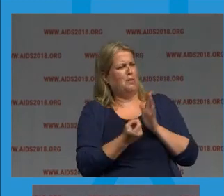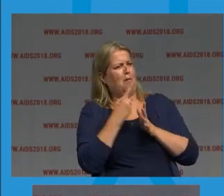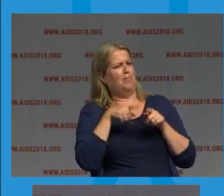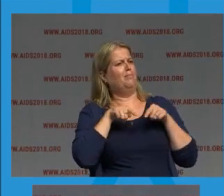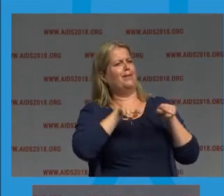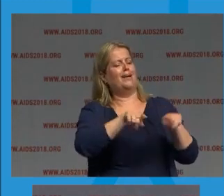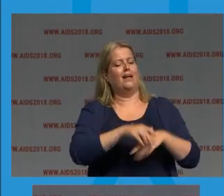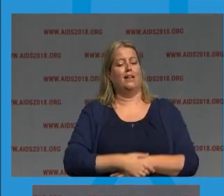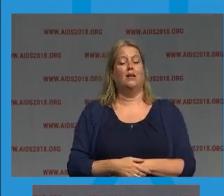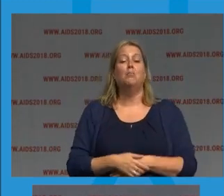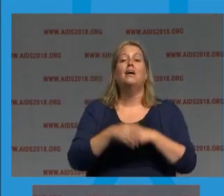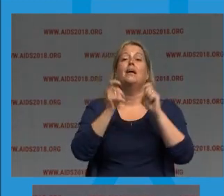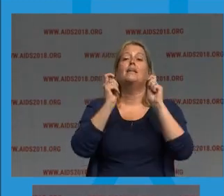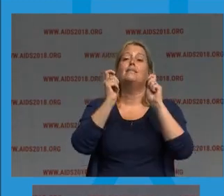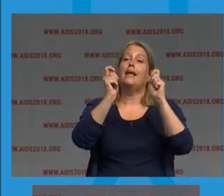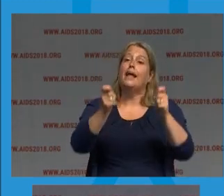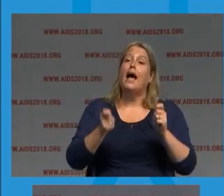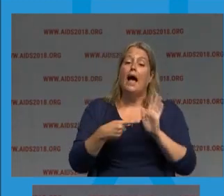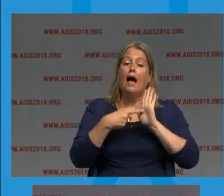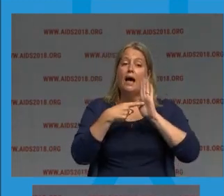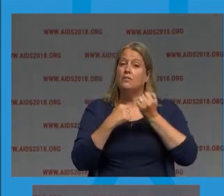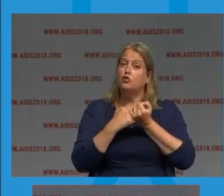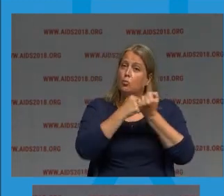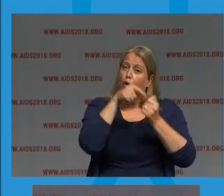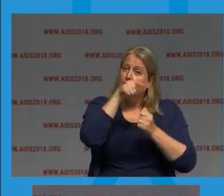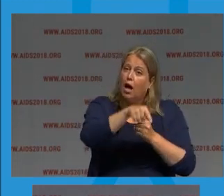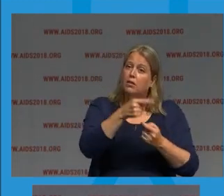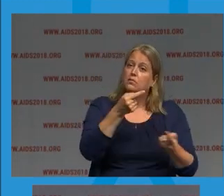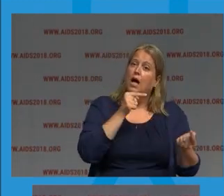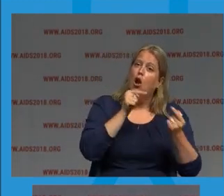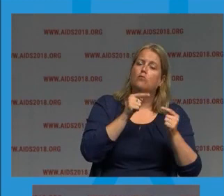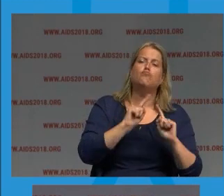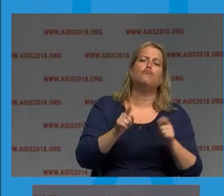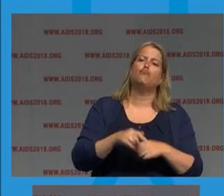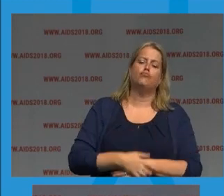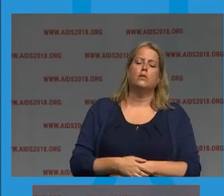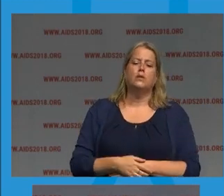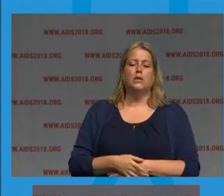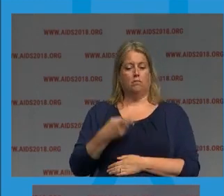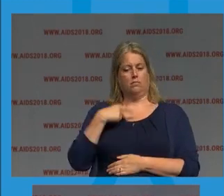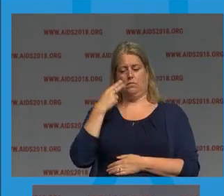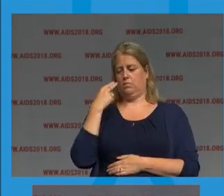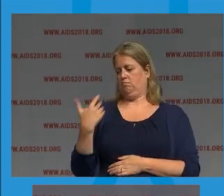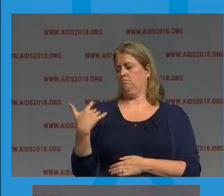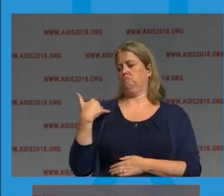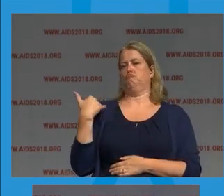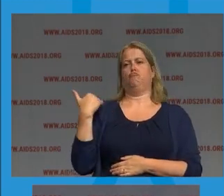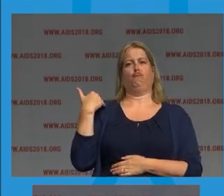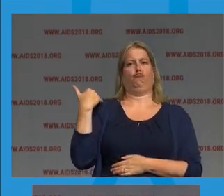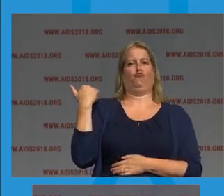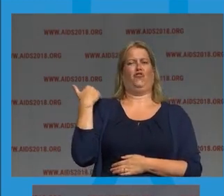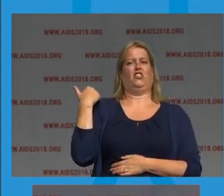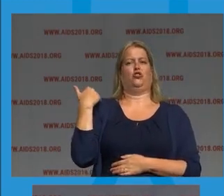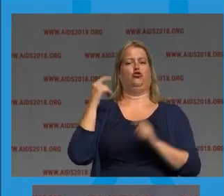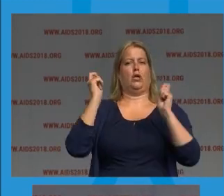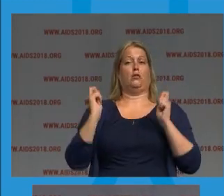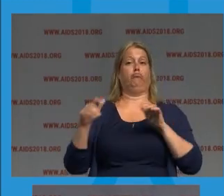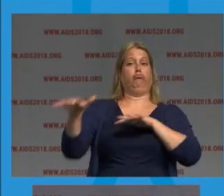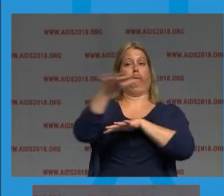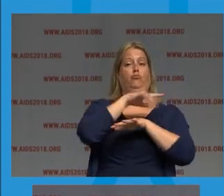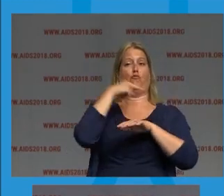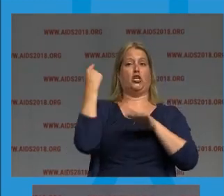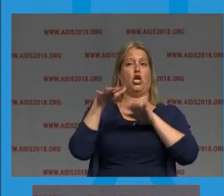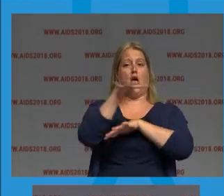think that the data don't really support that. I think when we look at the most recent prevalence data from across Russia, this was an